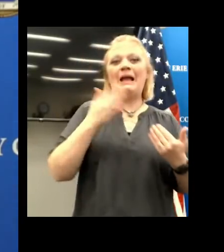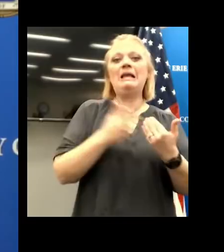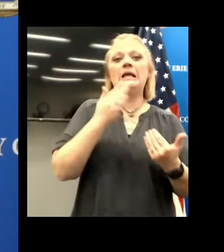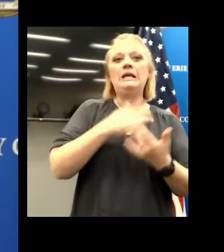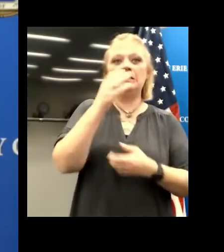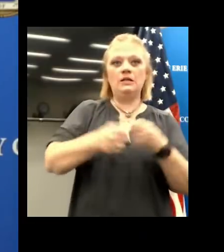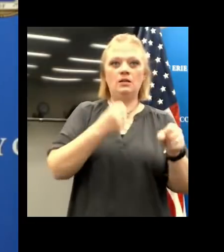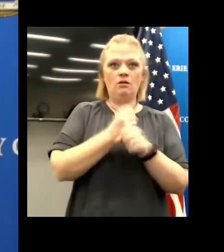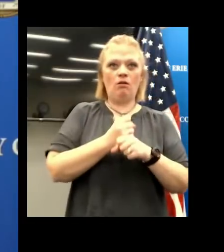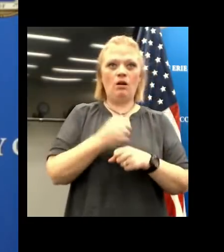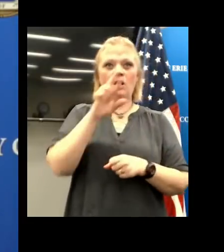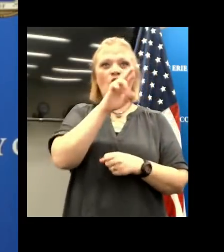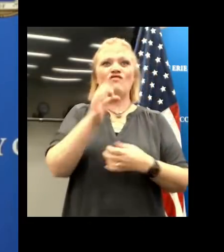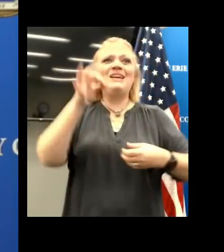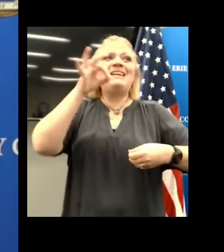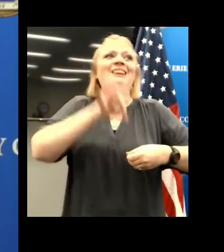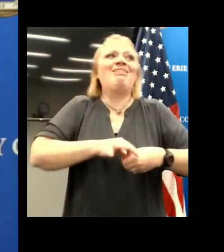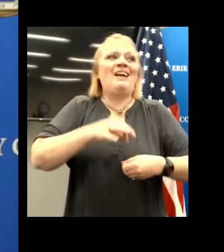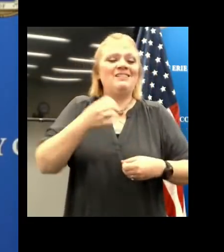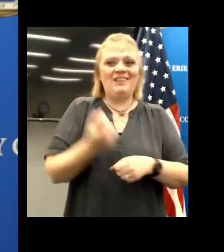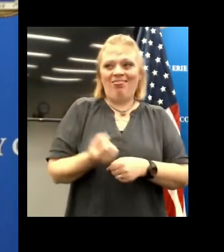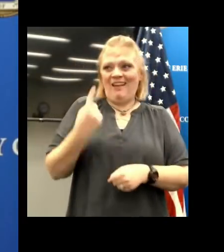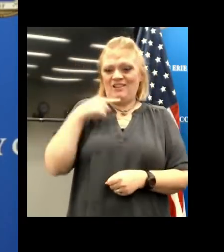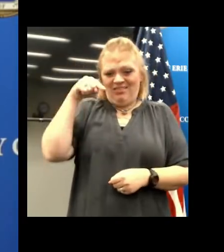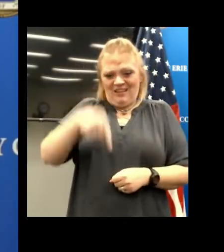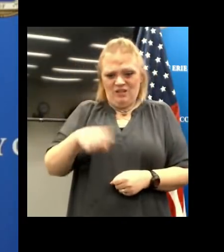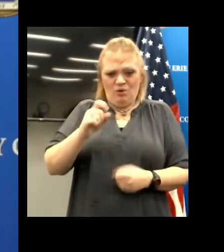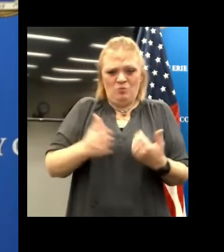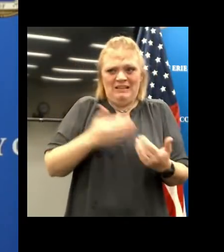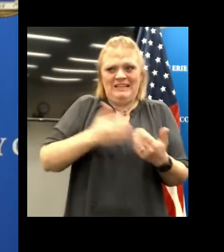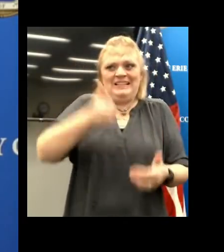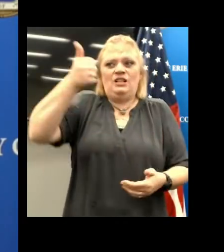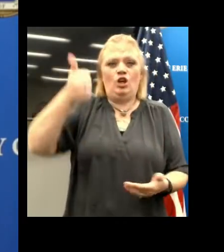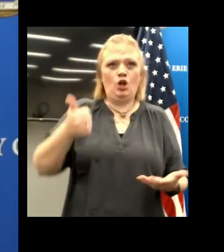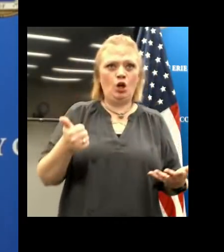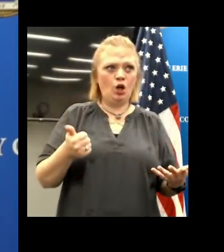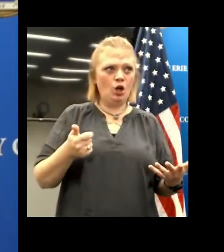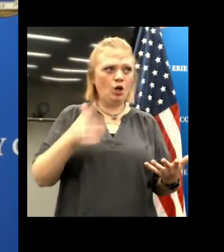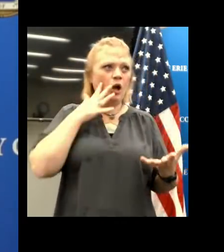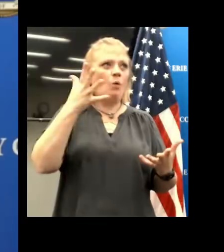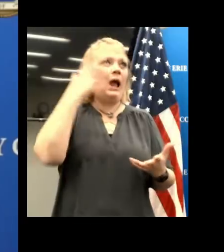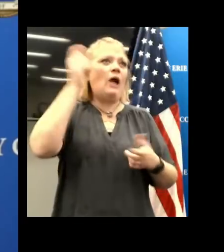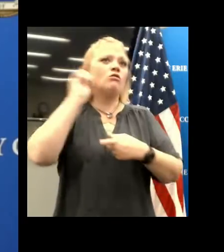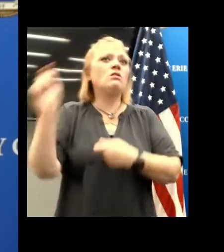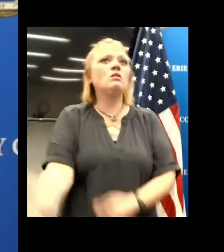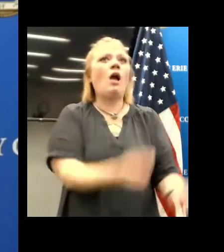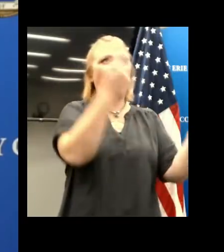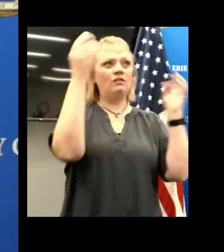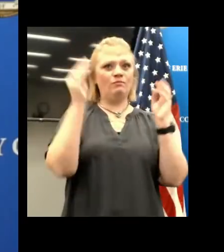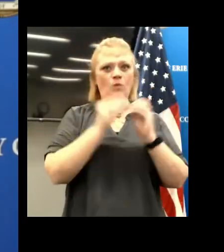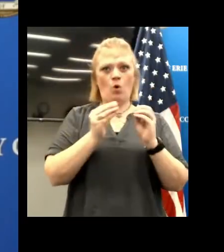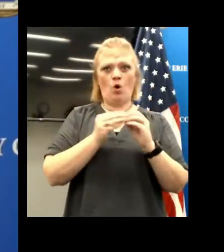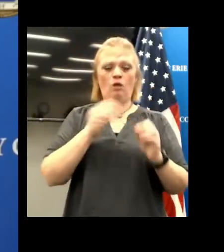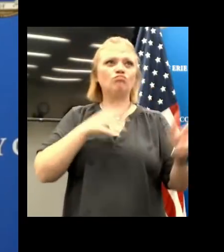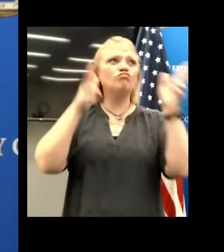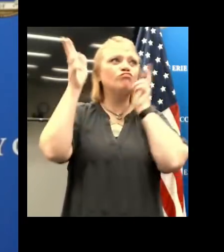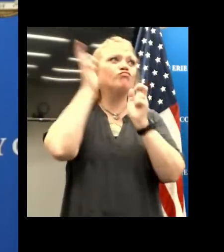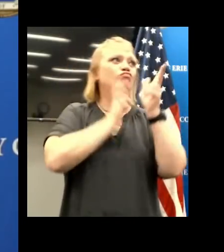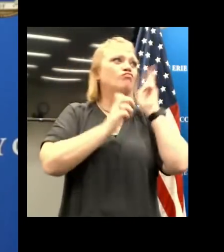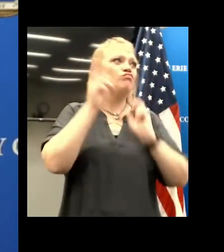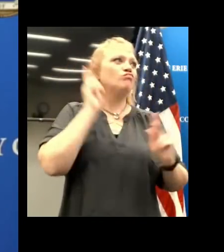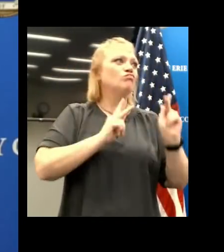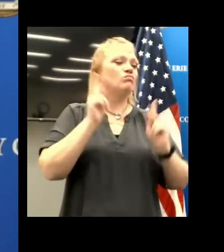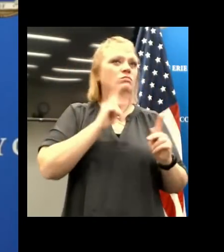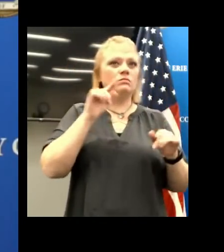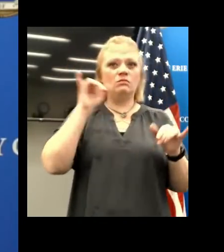got reelected last year. This is going to be the year it's going to be easier. I was going to get out and golf more. I kept on hearing from people earlier in the year because